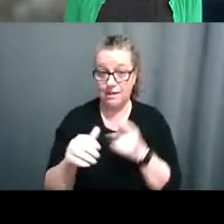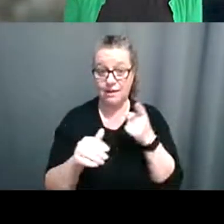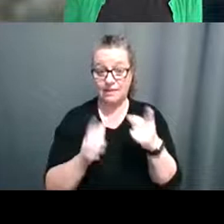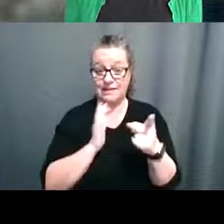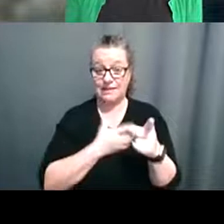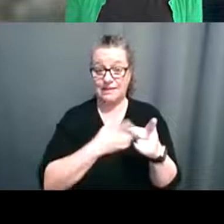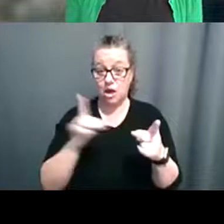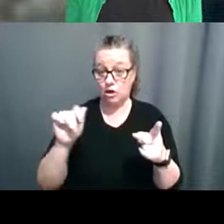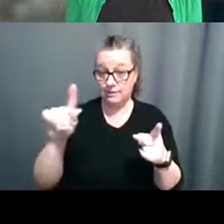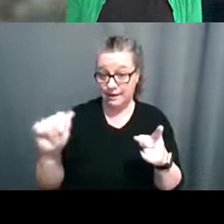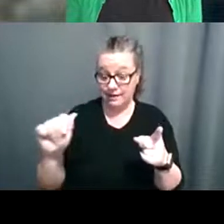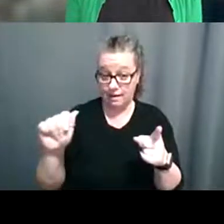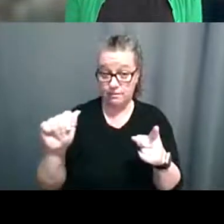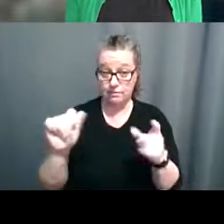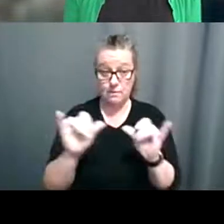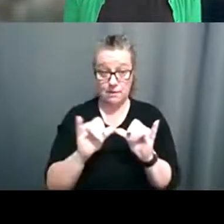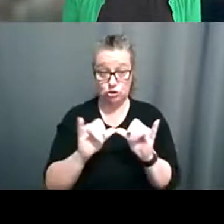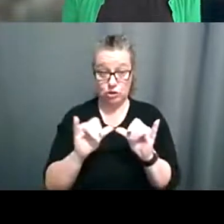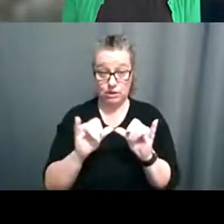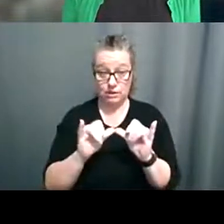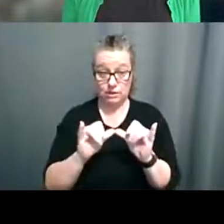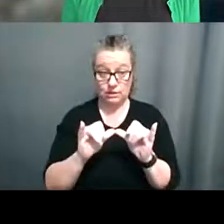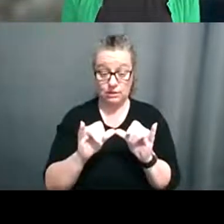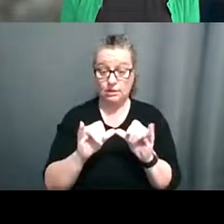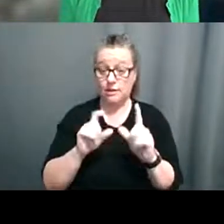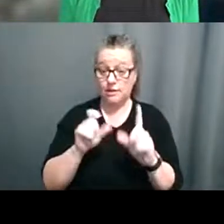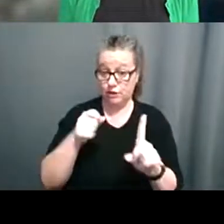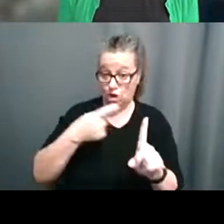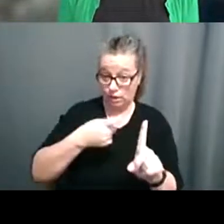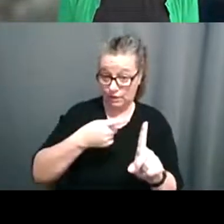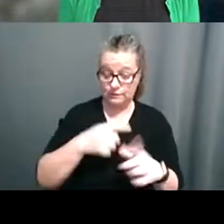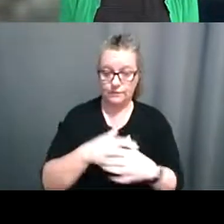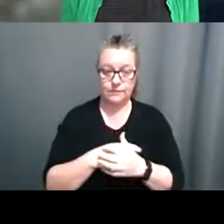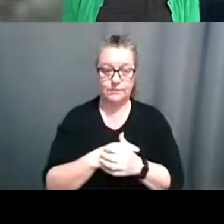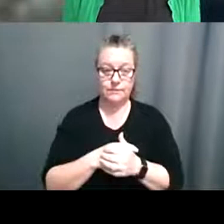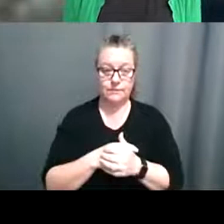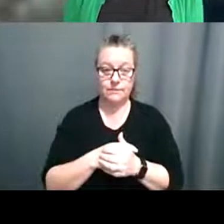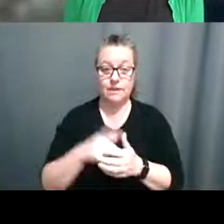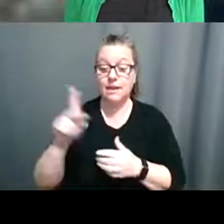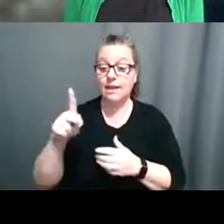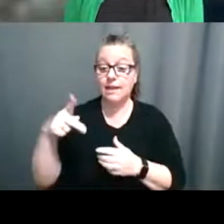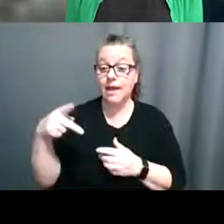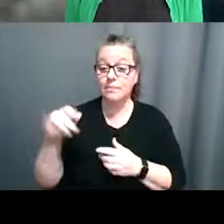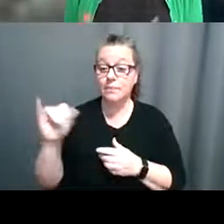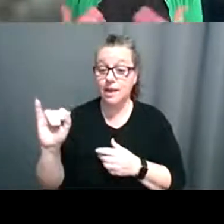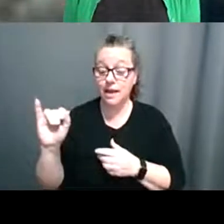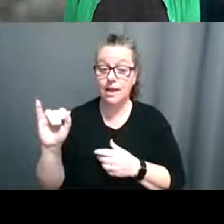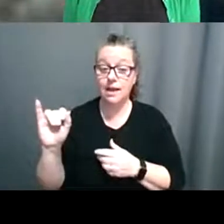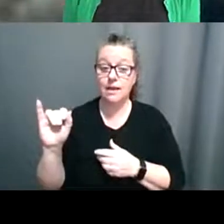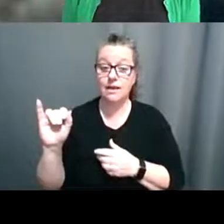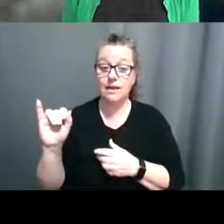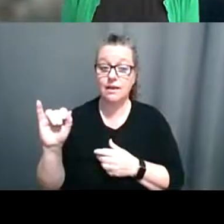data. The metric is the target, and the KPI is to the